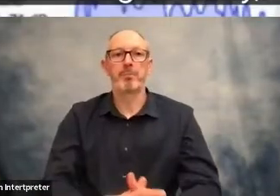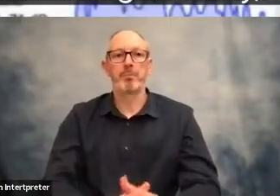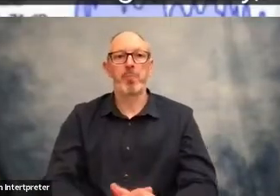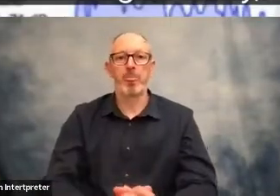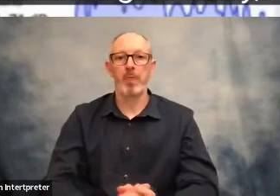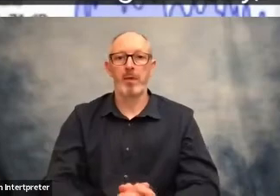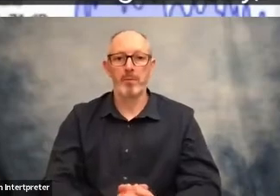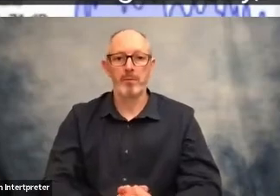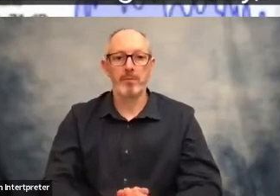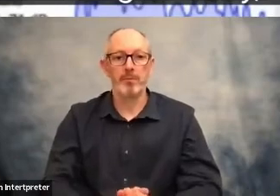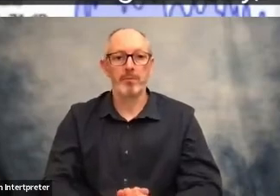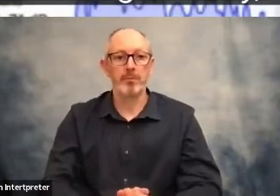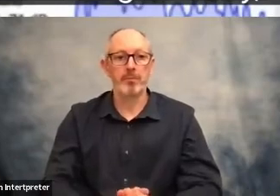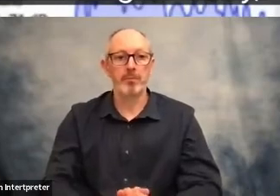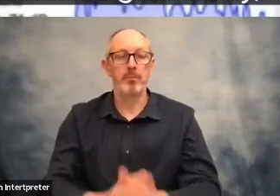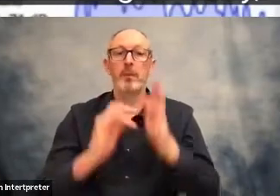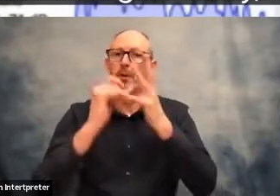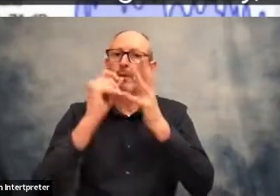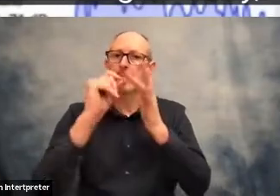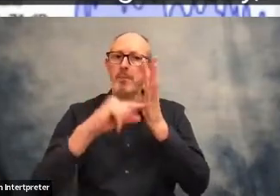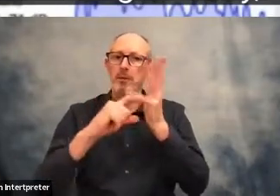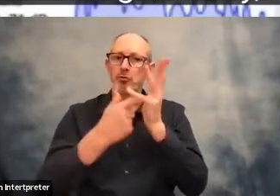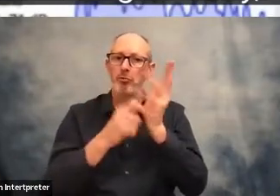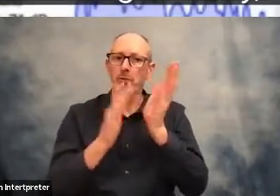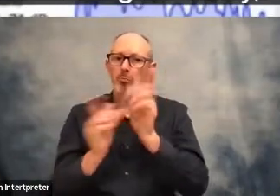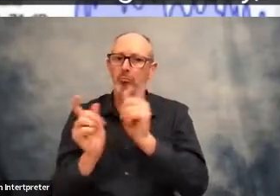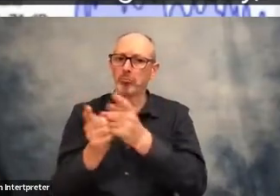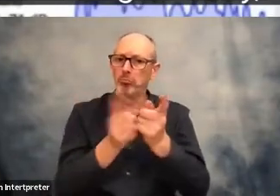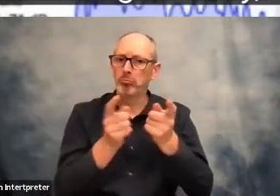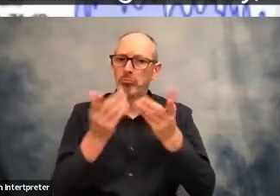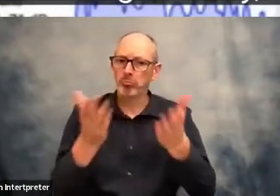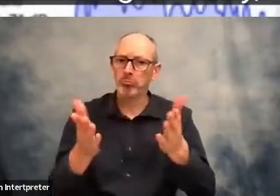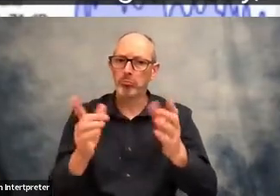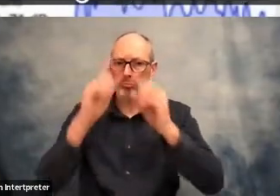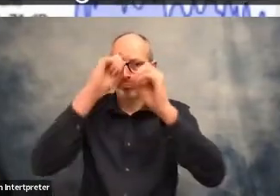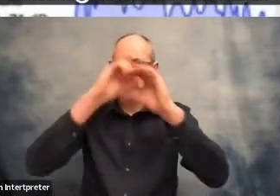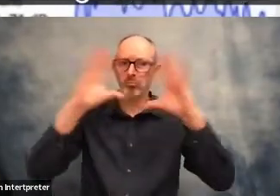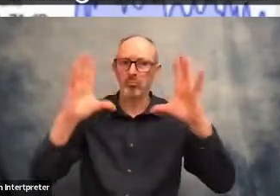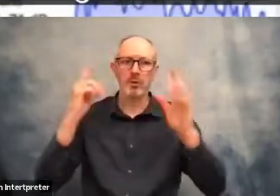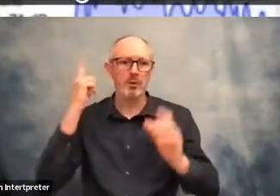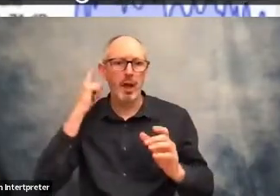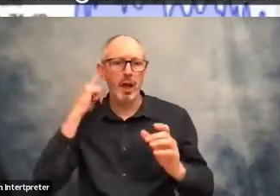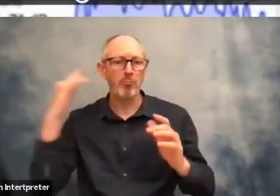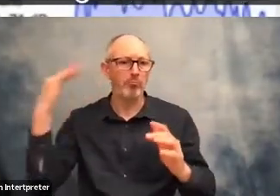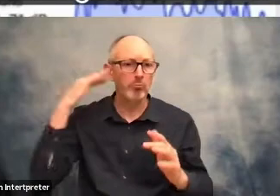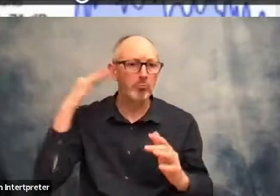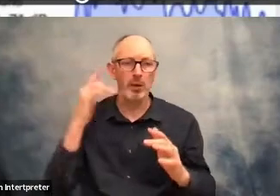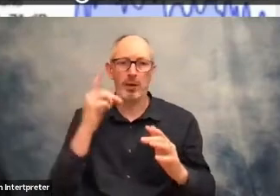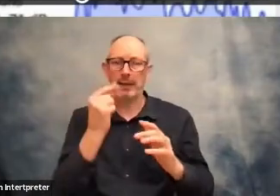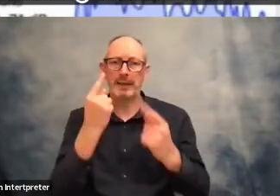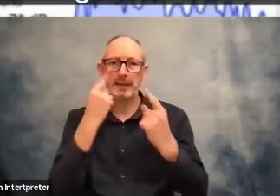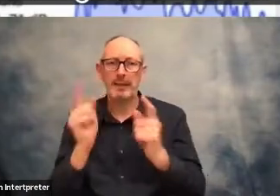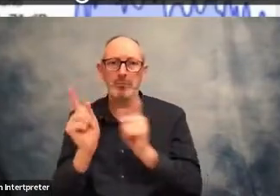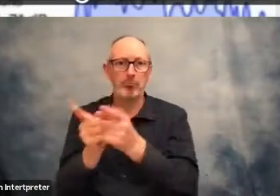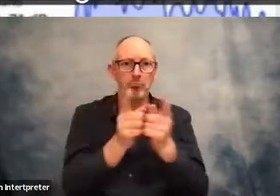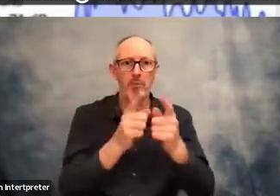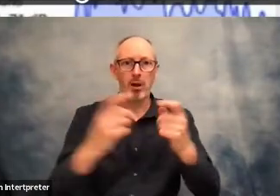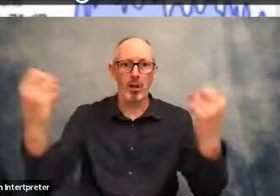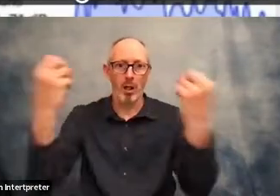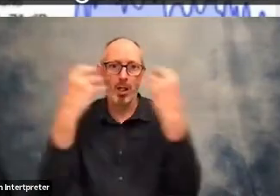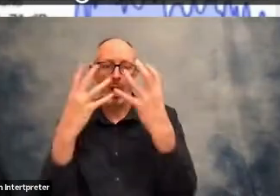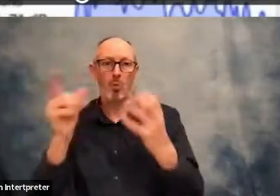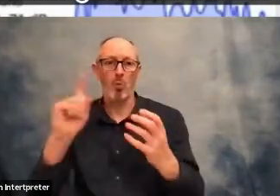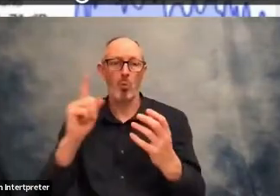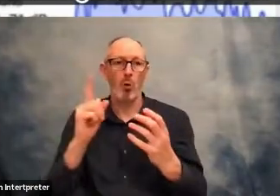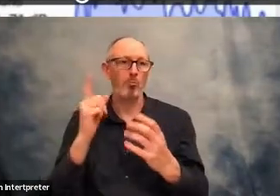Spectrum Scan offers more insights on light and sound exposure. For a given day, the user can see the average light and average sound they've been exposed to, along with their